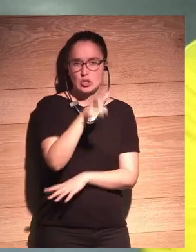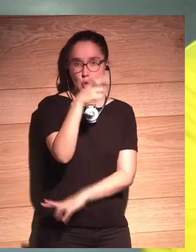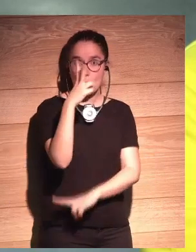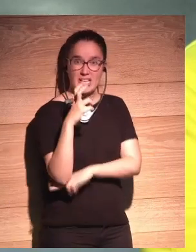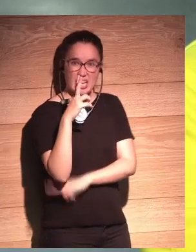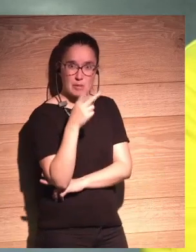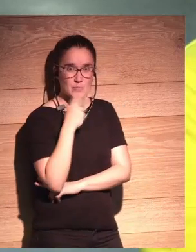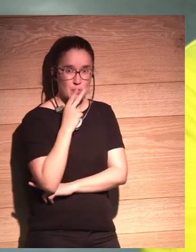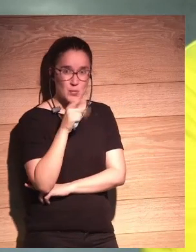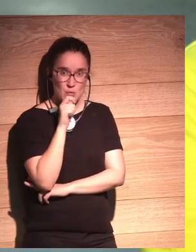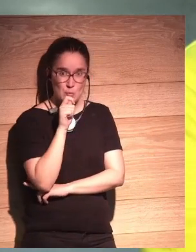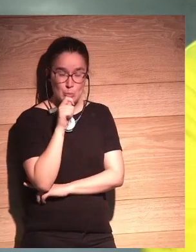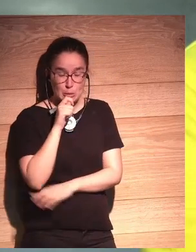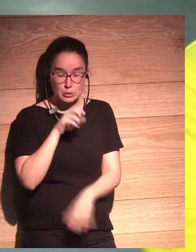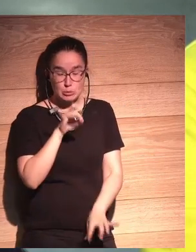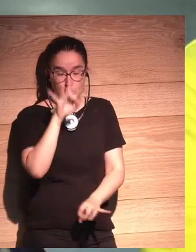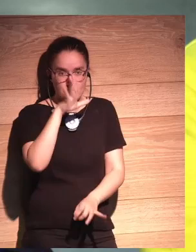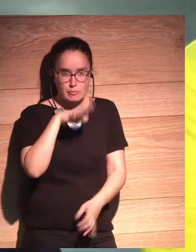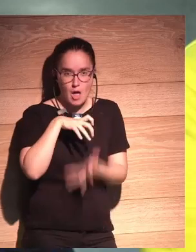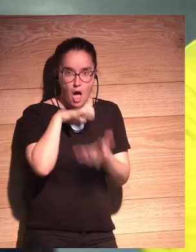into Danish or Norwegian or whatever, but